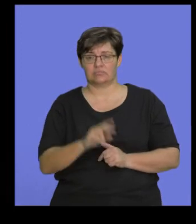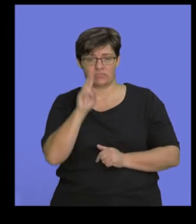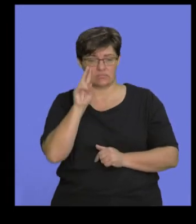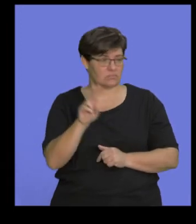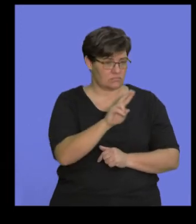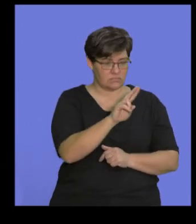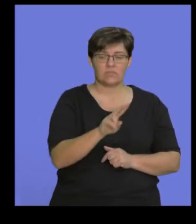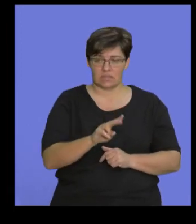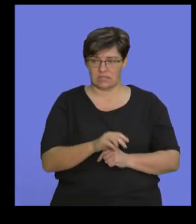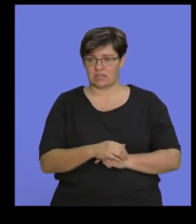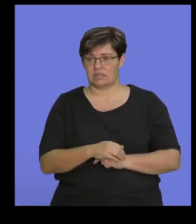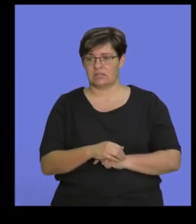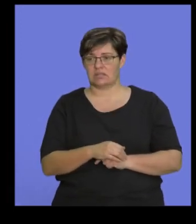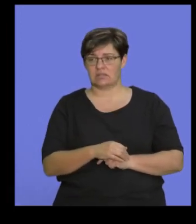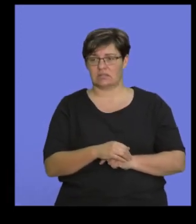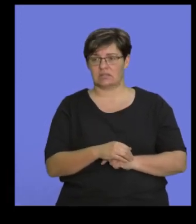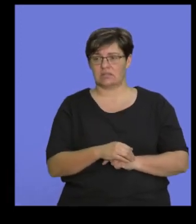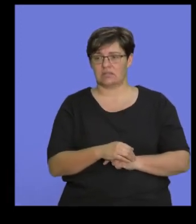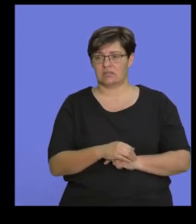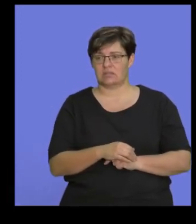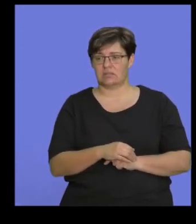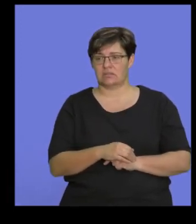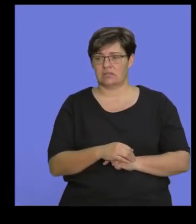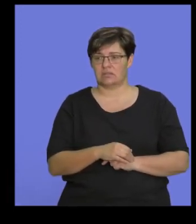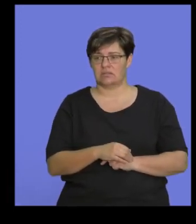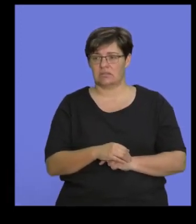689, yes, and 35 cents.